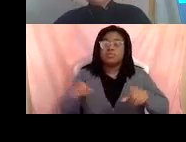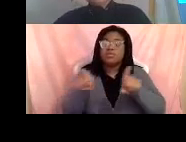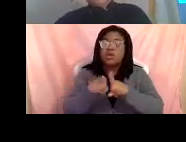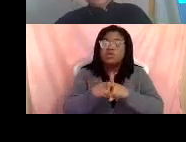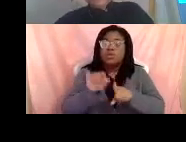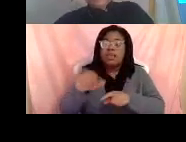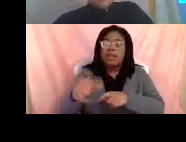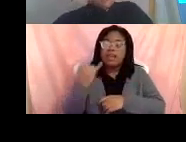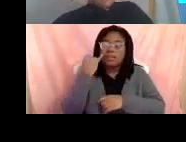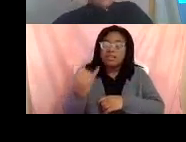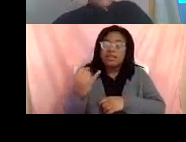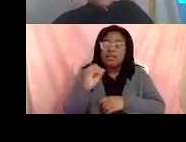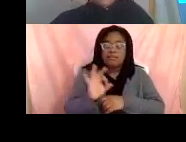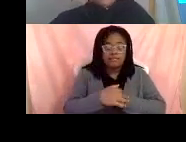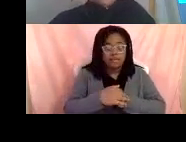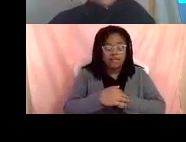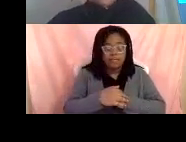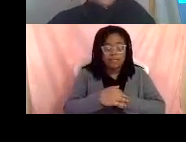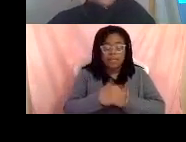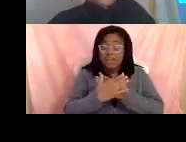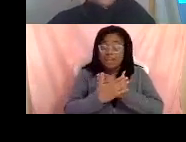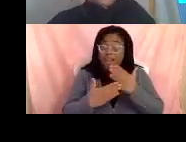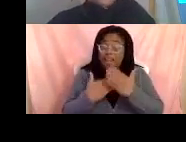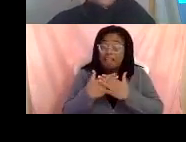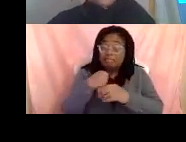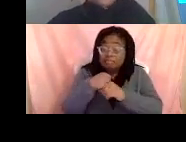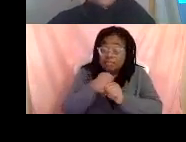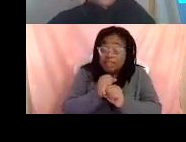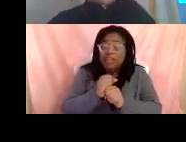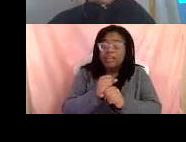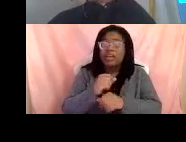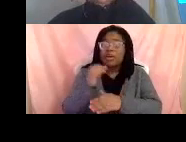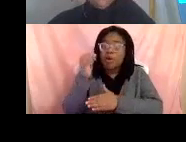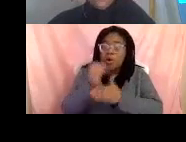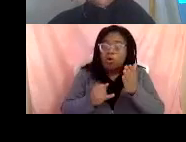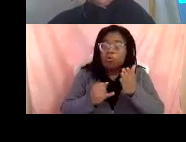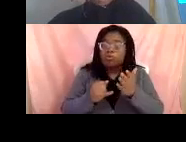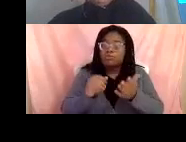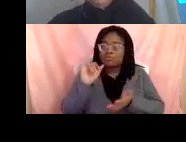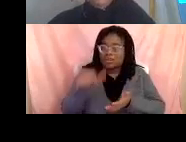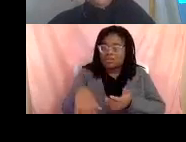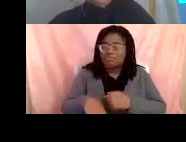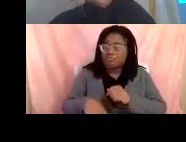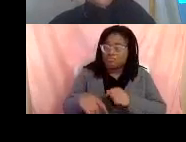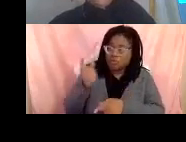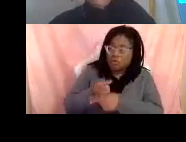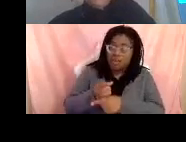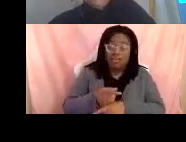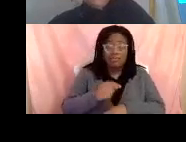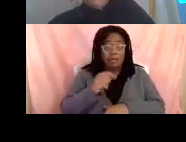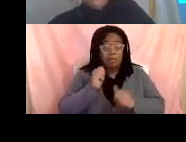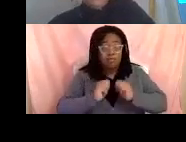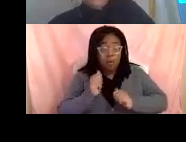this idea of handmade art and craft, right? Performative art and craft.